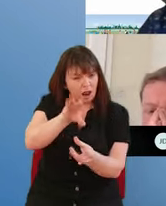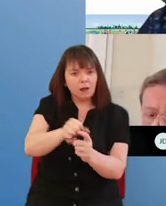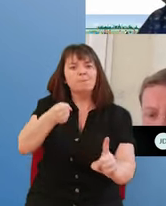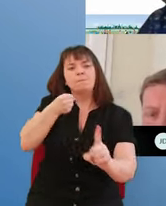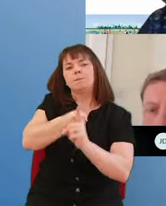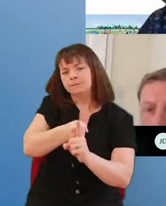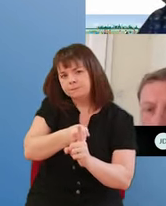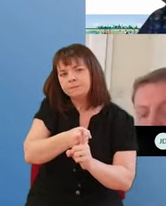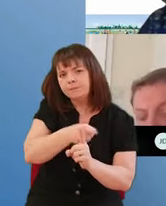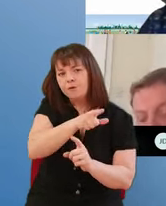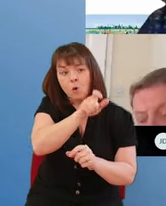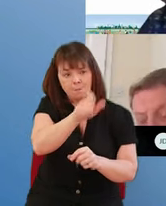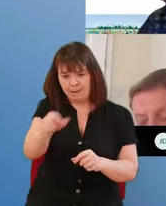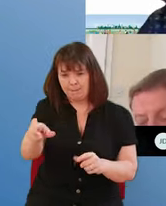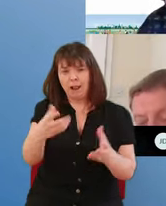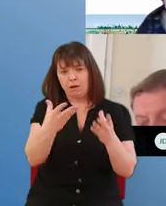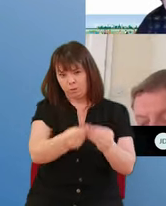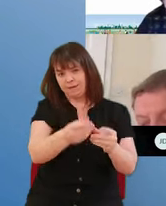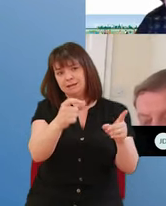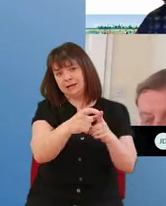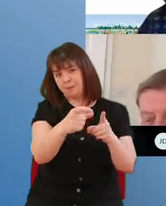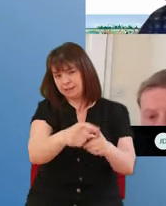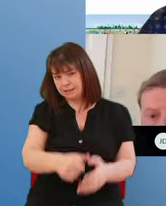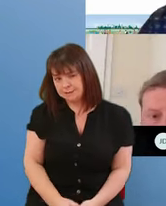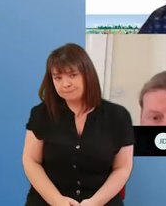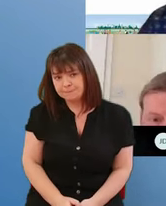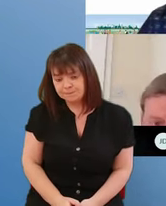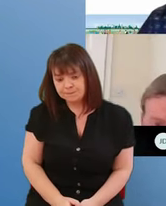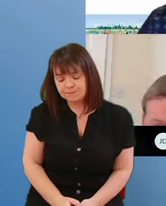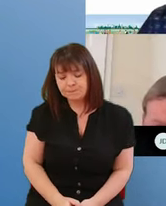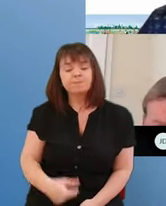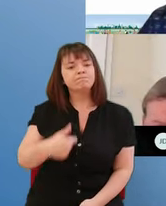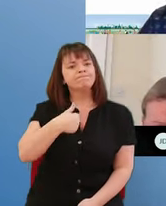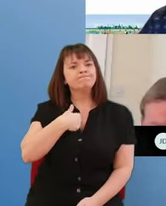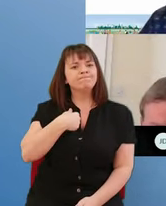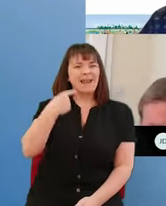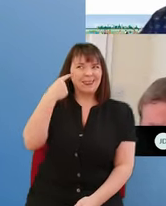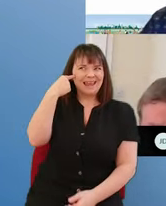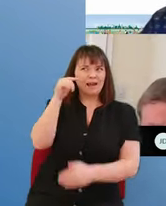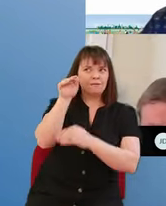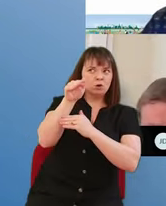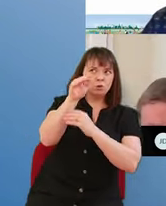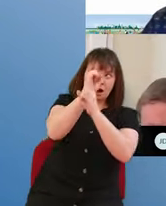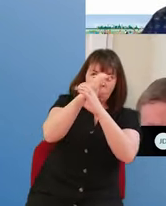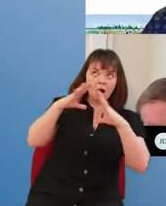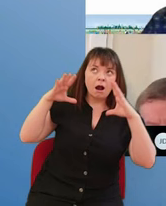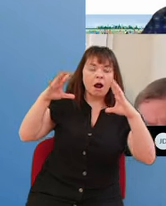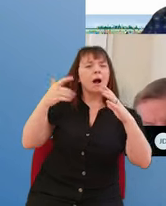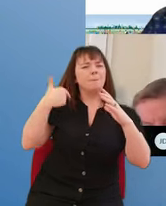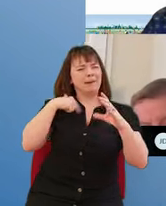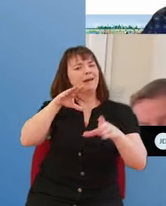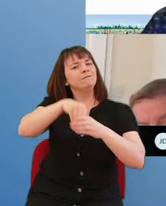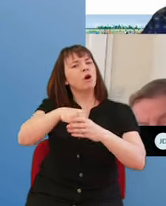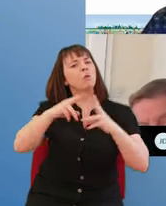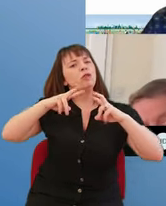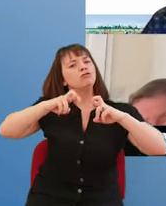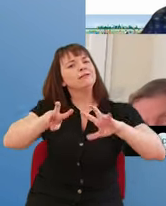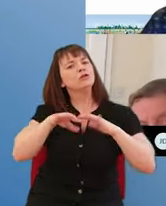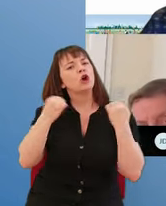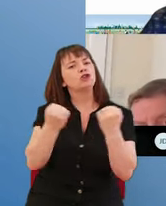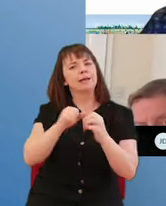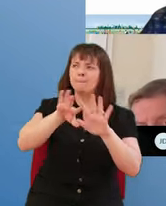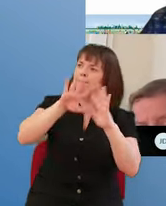in preparing a paper that's looked at the impact of the pandemic on people with diabetes. We anticipate